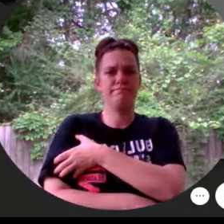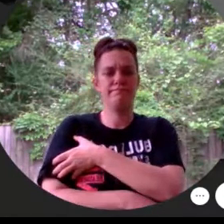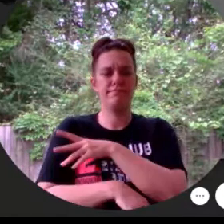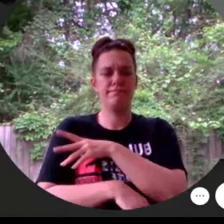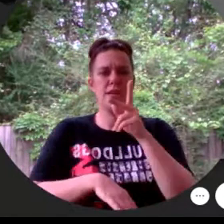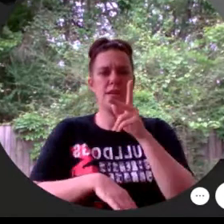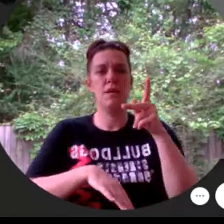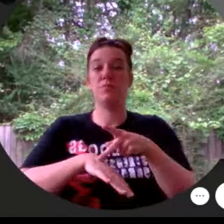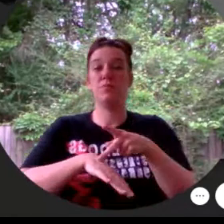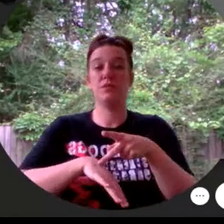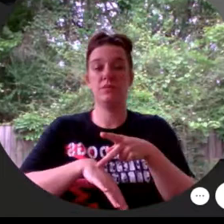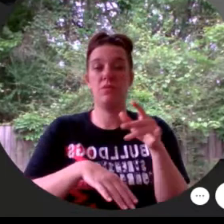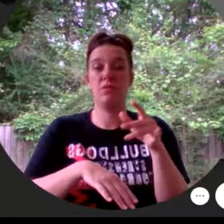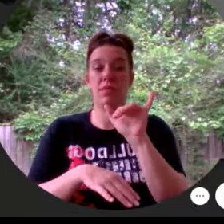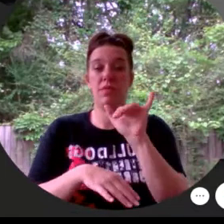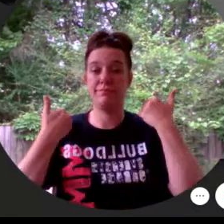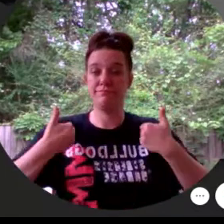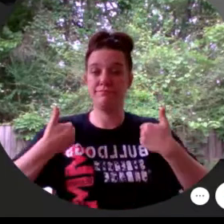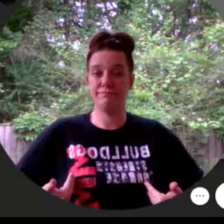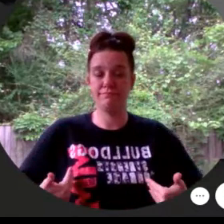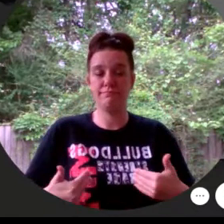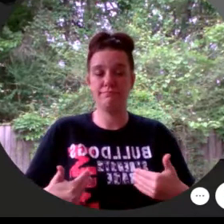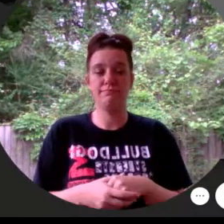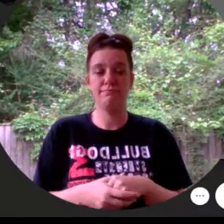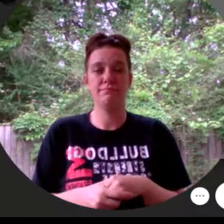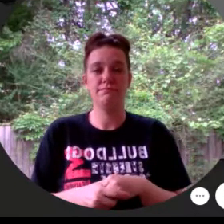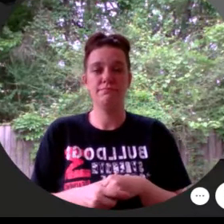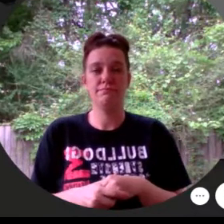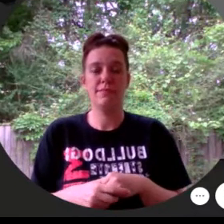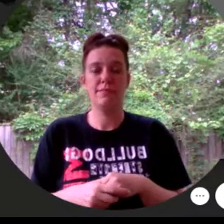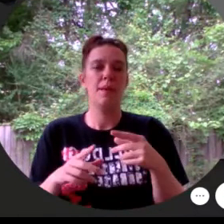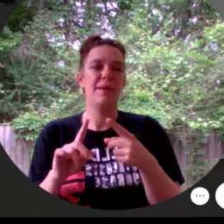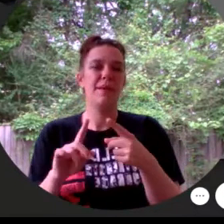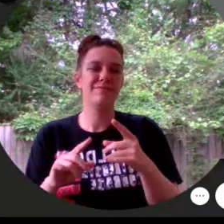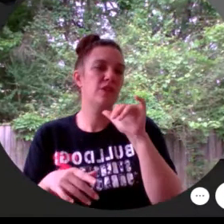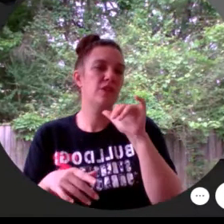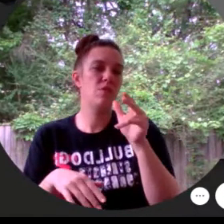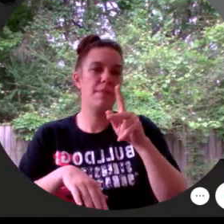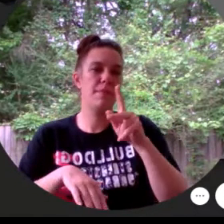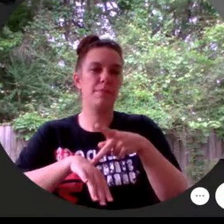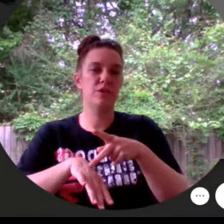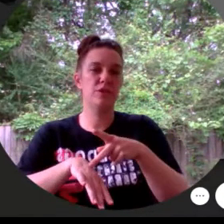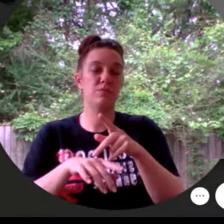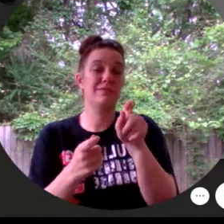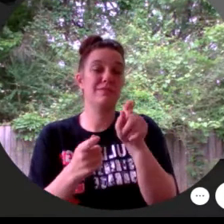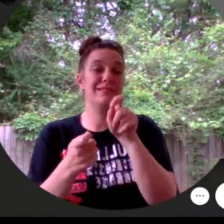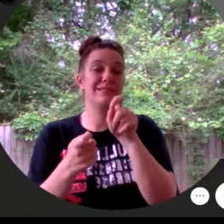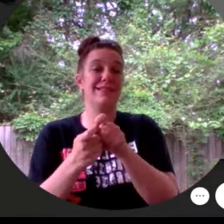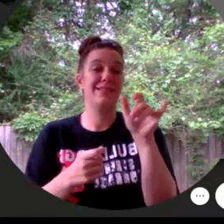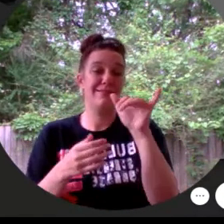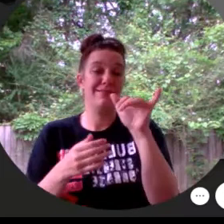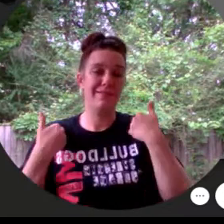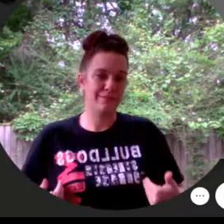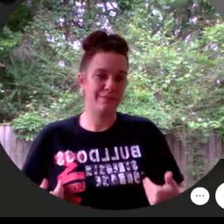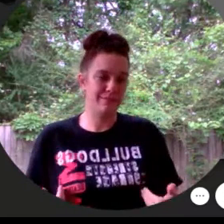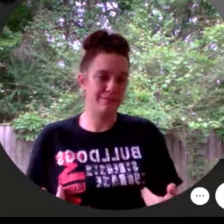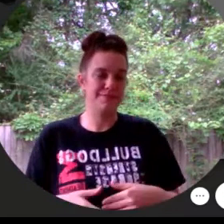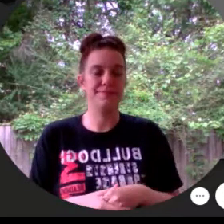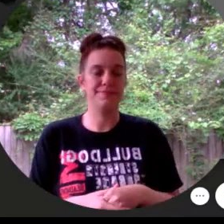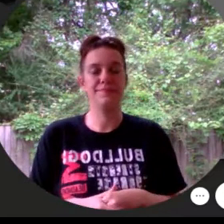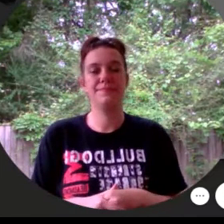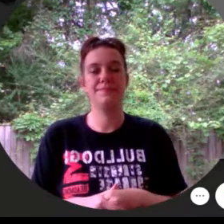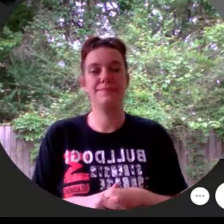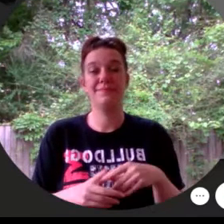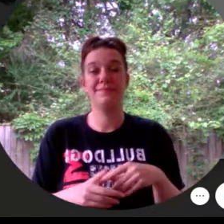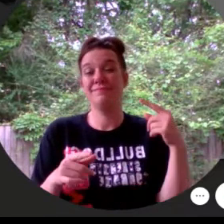principals like I am. Although you won't be principals exactly like I am.